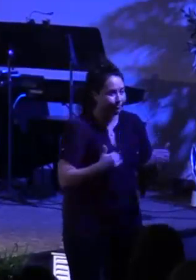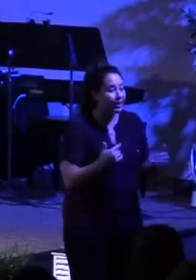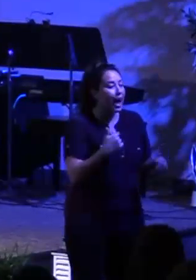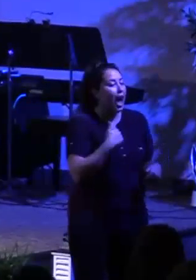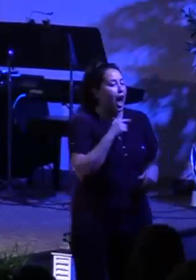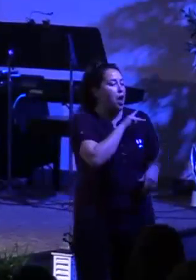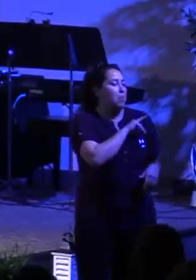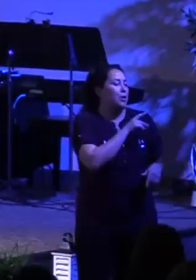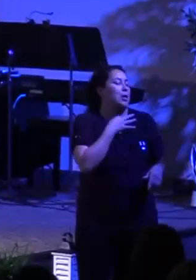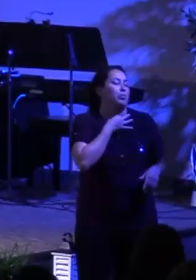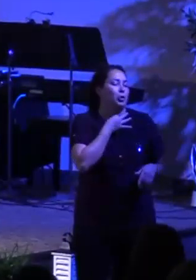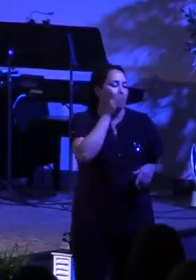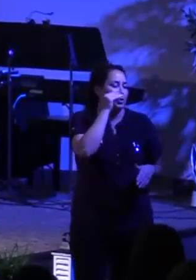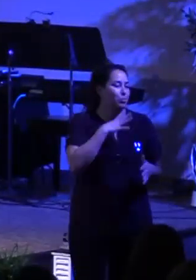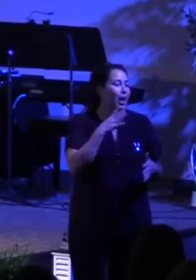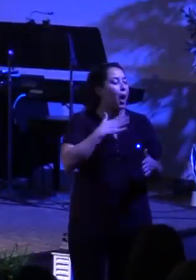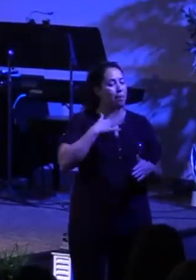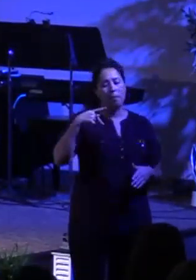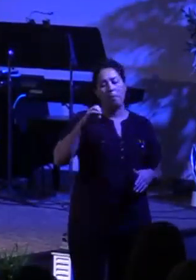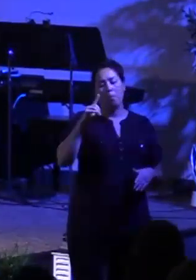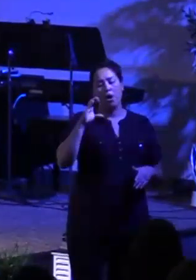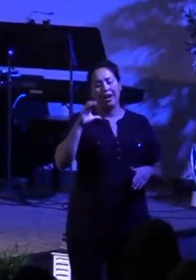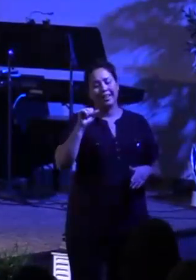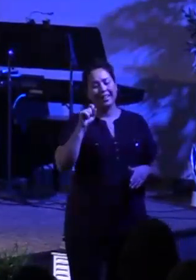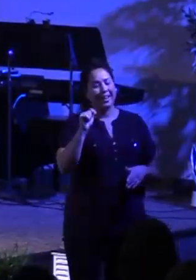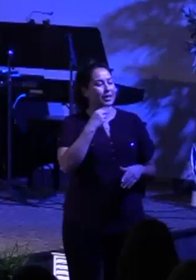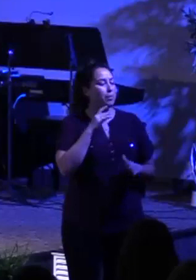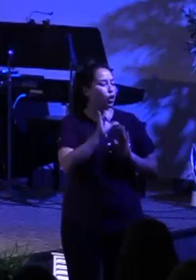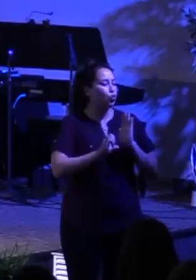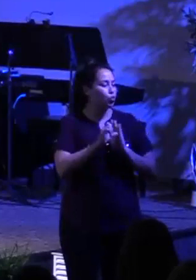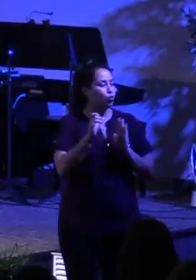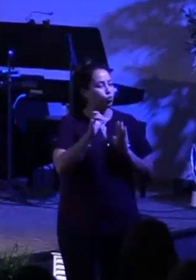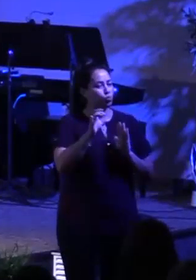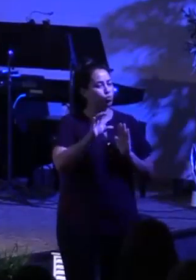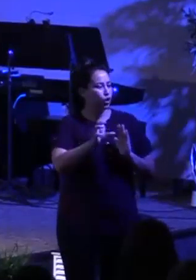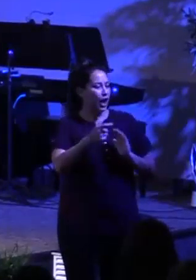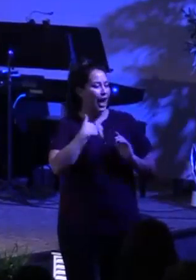I'm a curious guy, so I interview people on my podcast, on my YouTube channel, and I've spoken